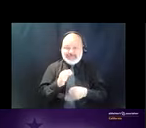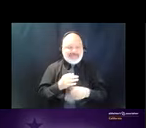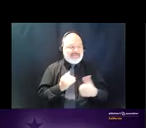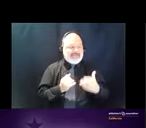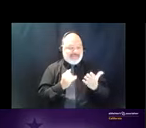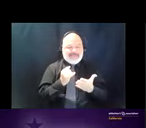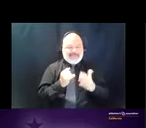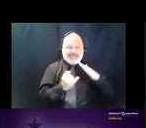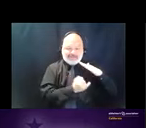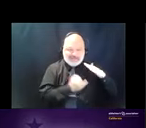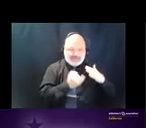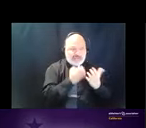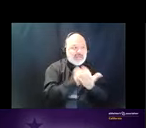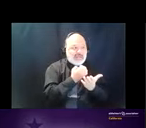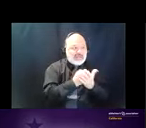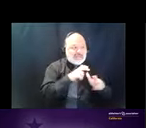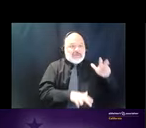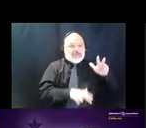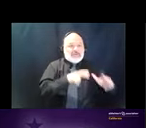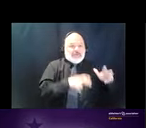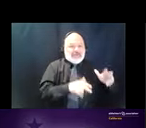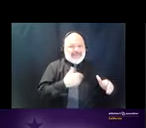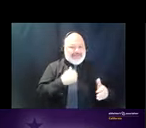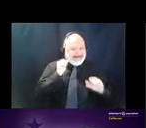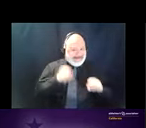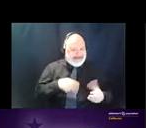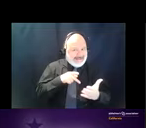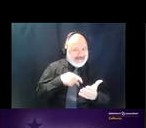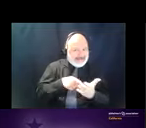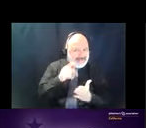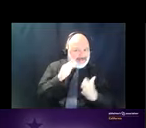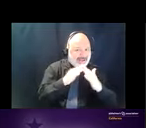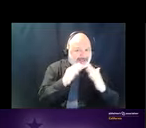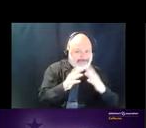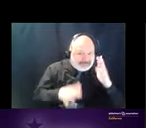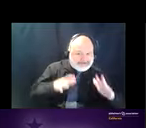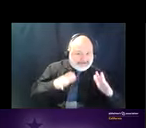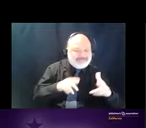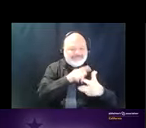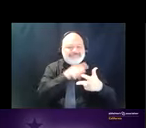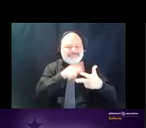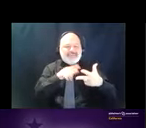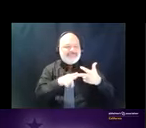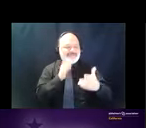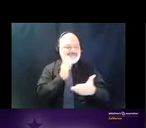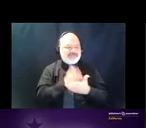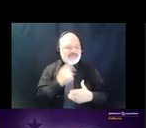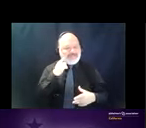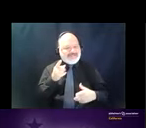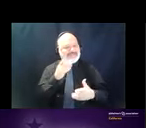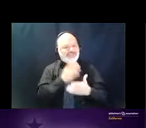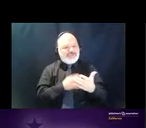and lack of affordable housing. So we begin to see that here it pops up some social determinants of